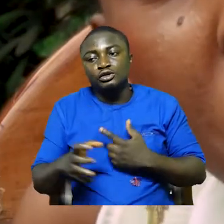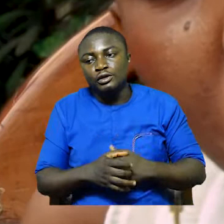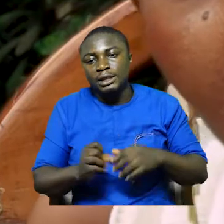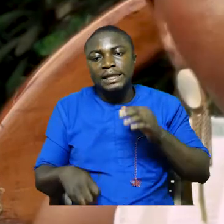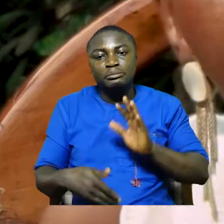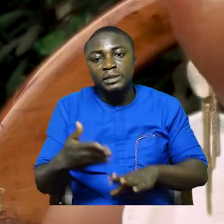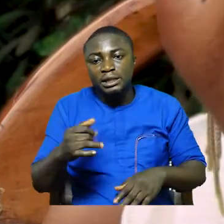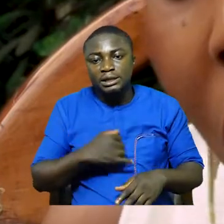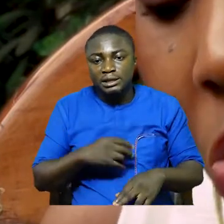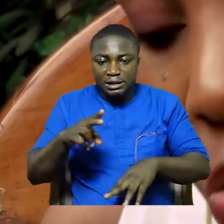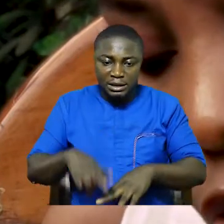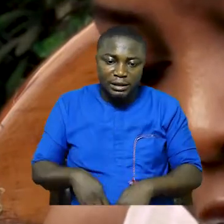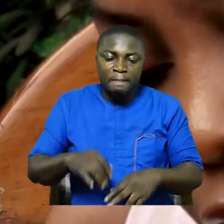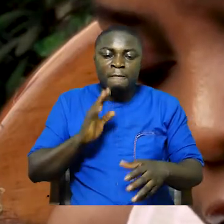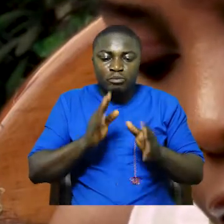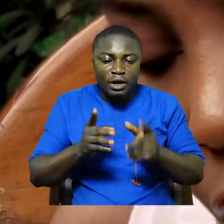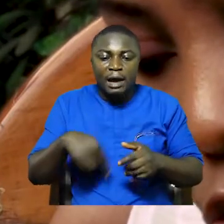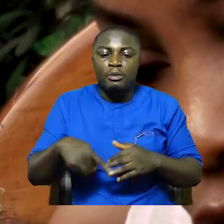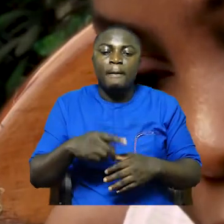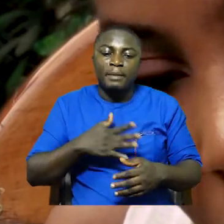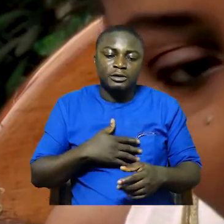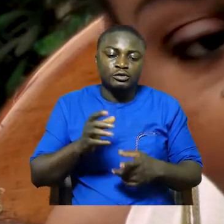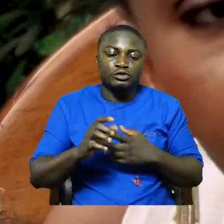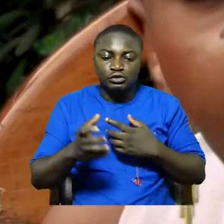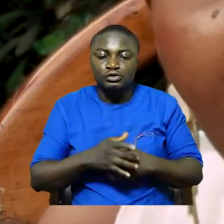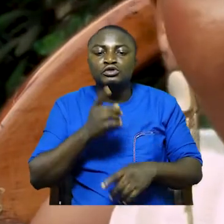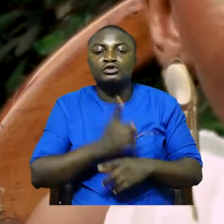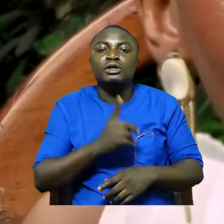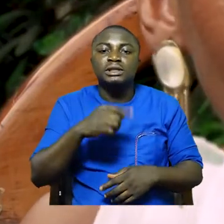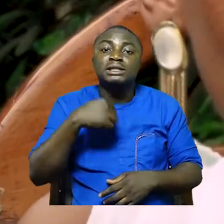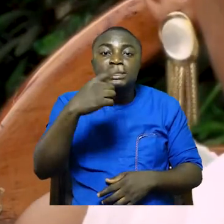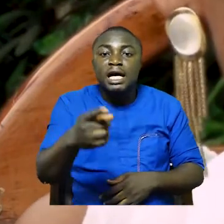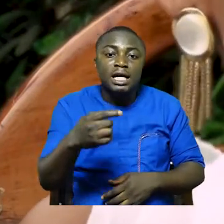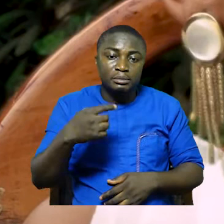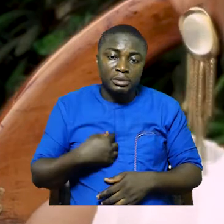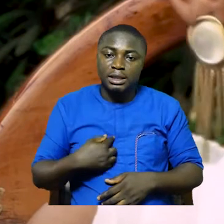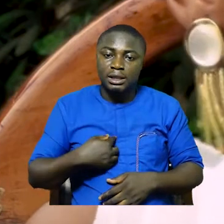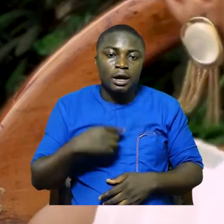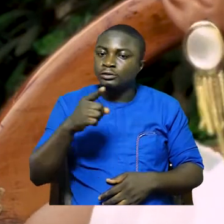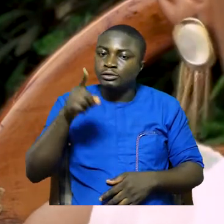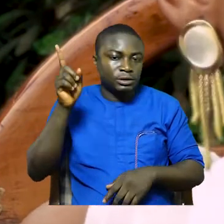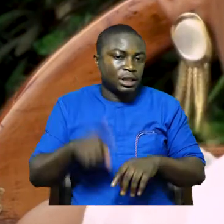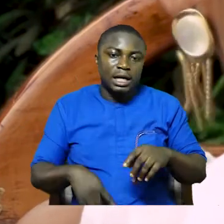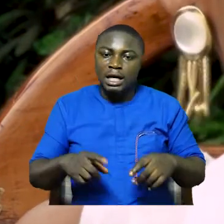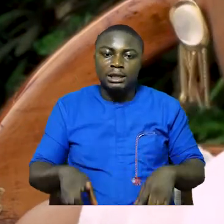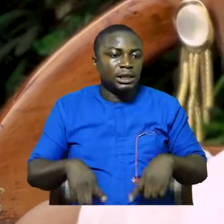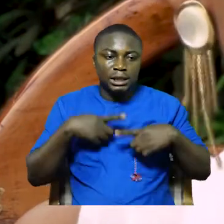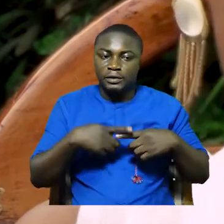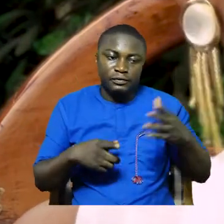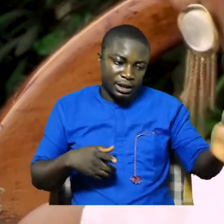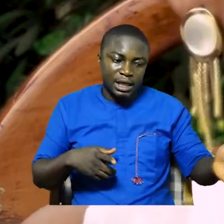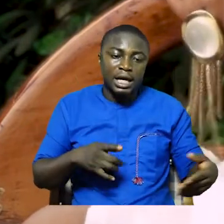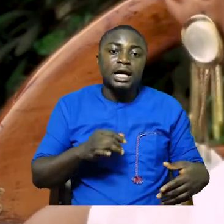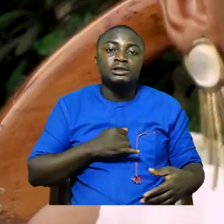So immediately we sat down, I told him about it. He just told me, pop and plain, that we